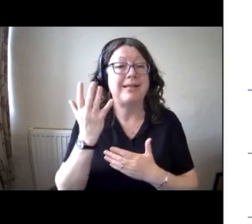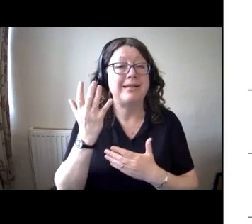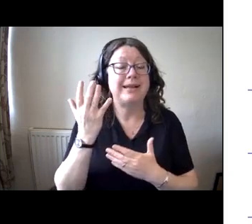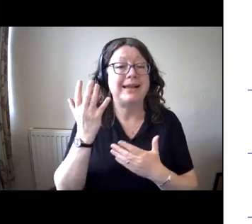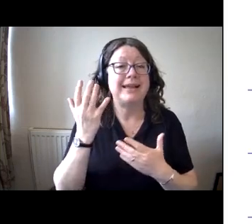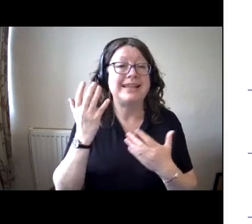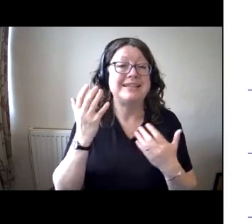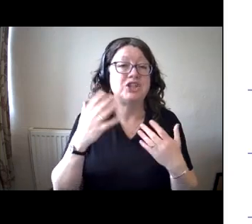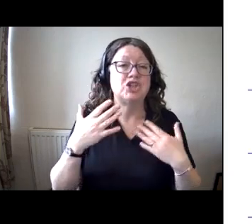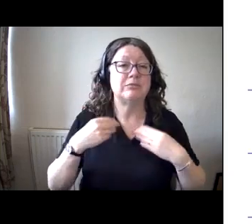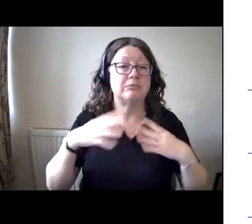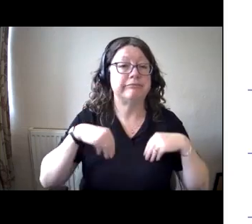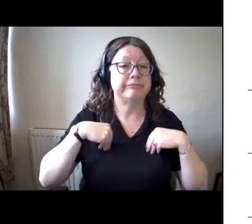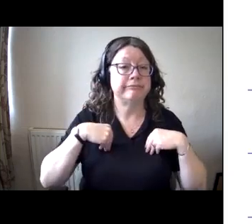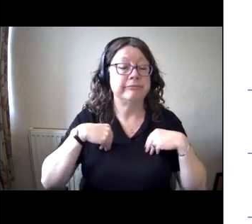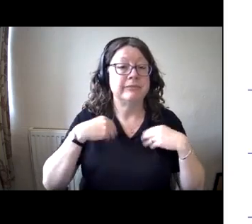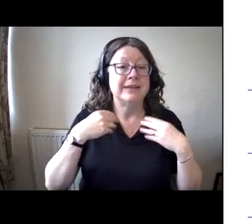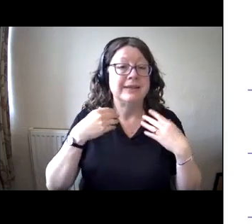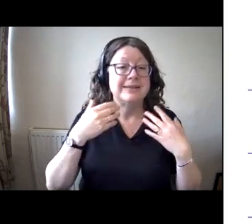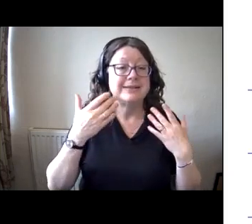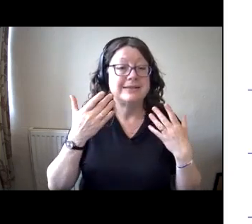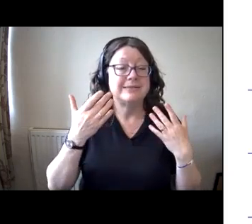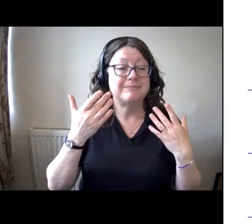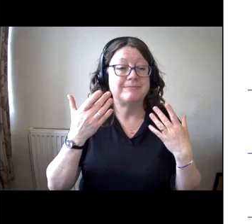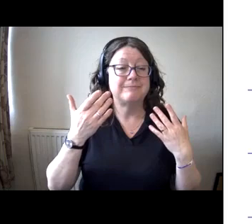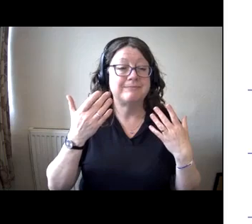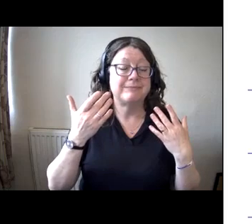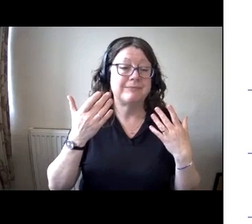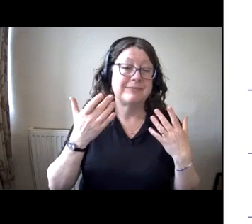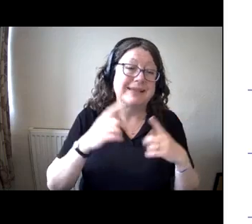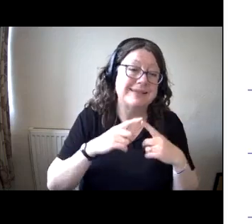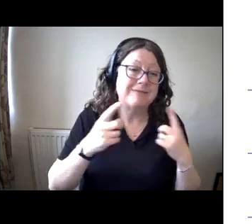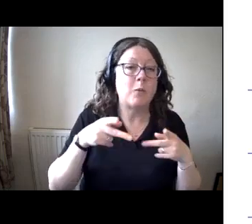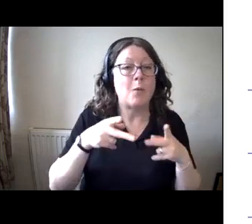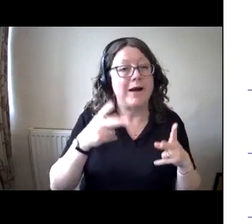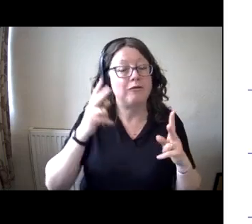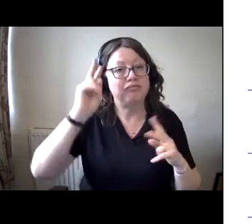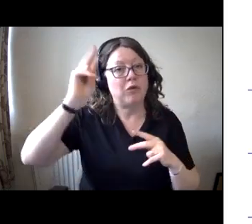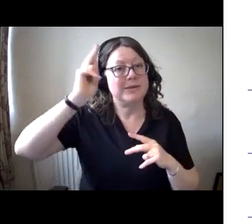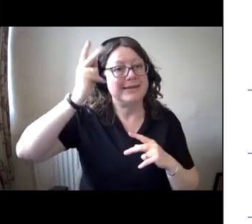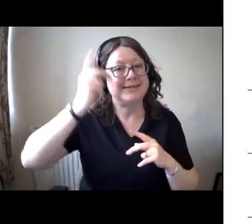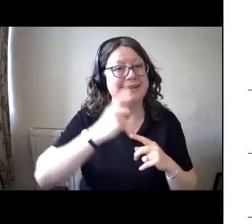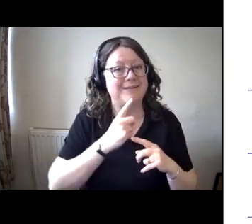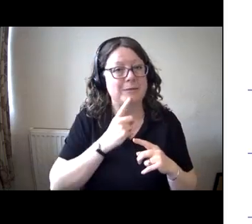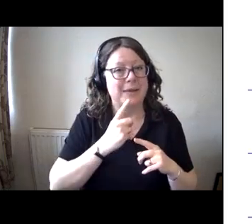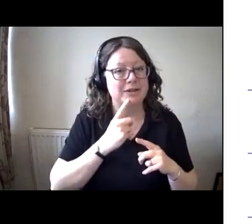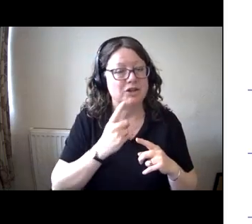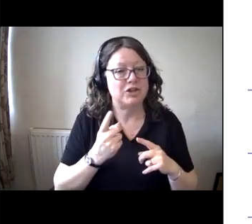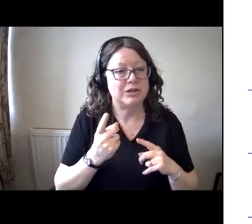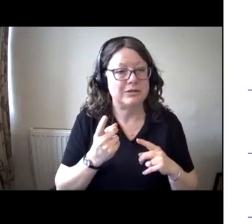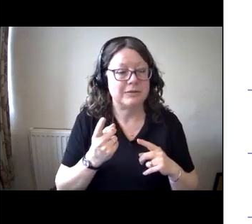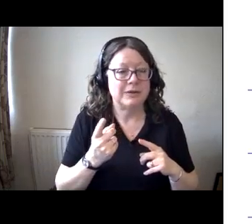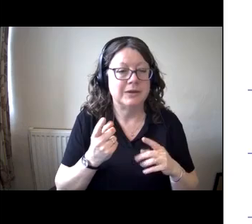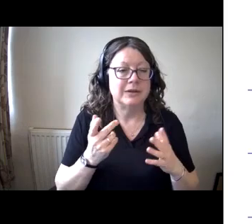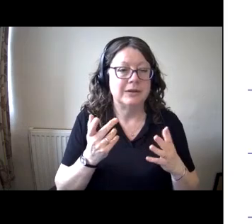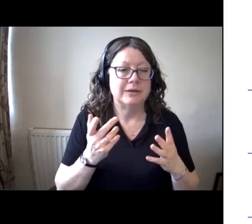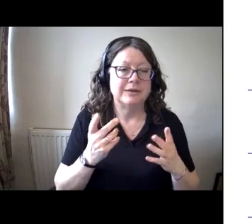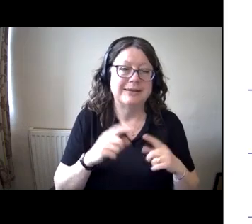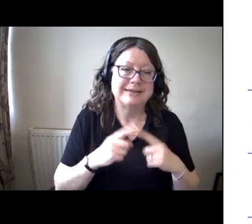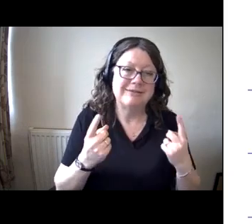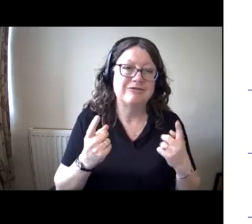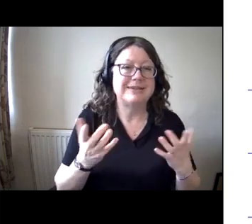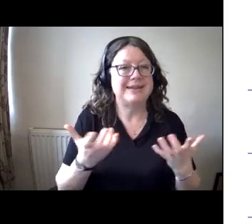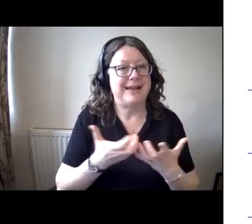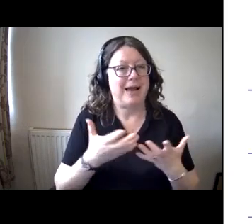way of processing information, processing the world, and also differences in how our senses take